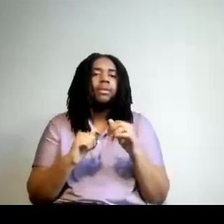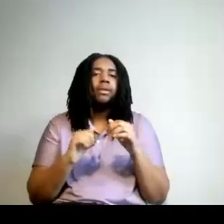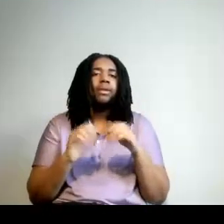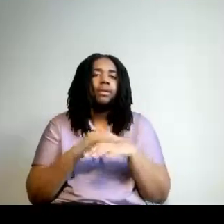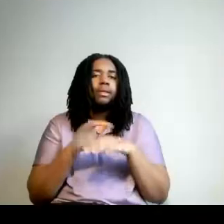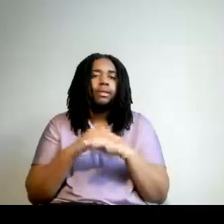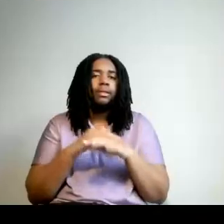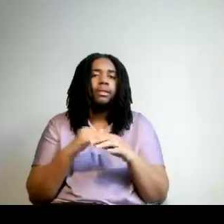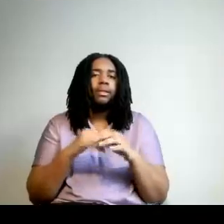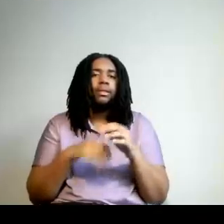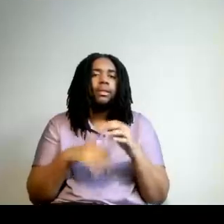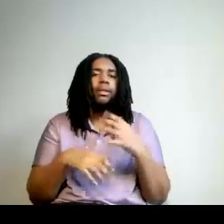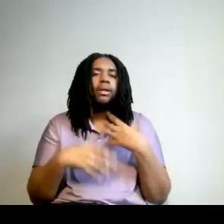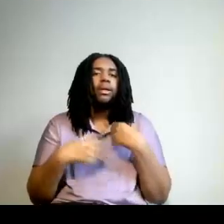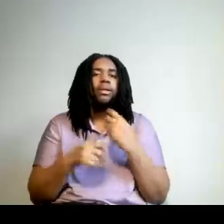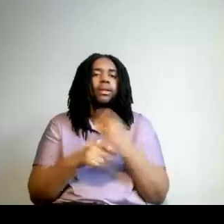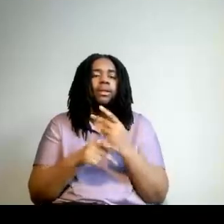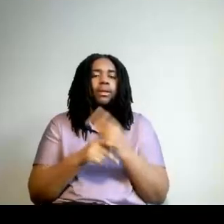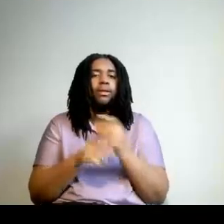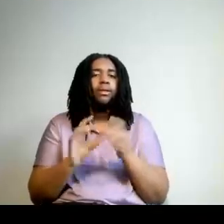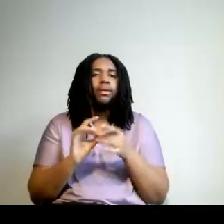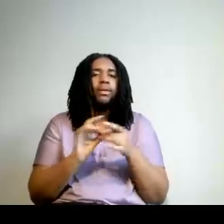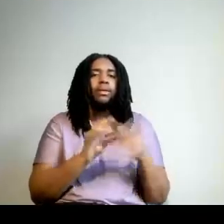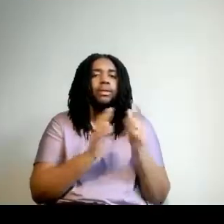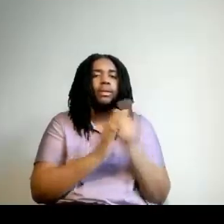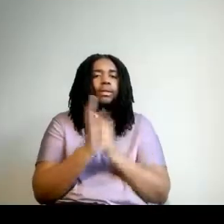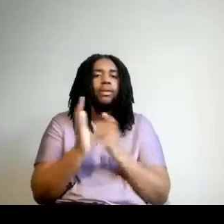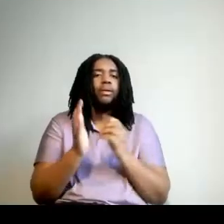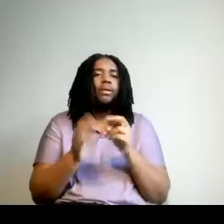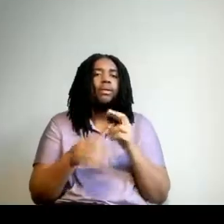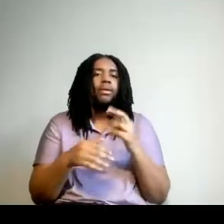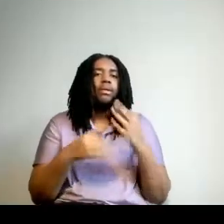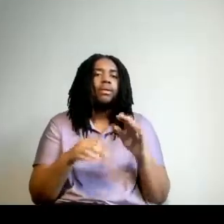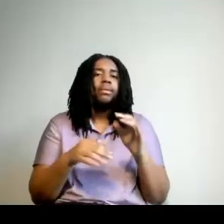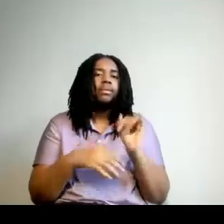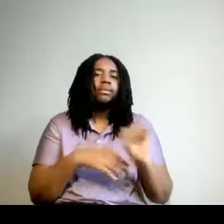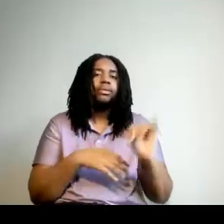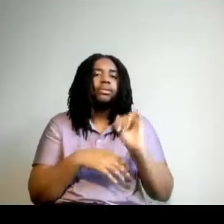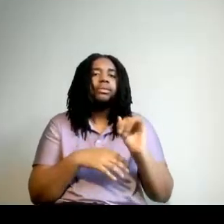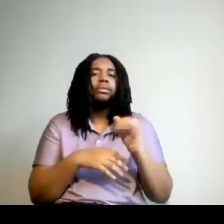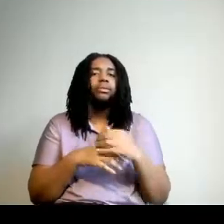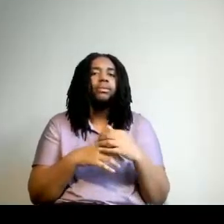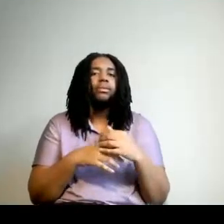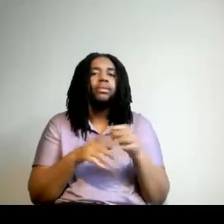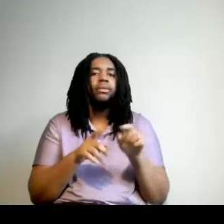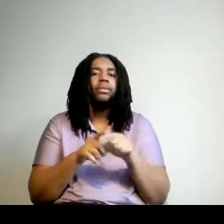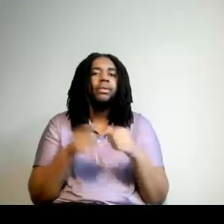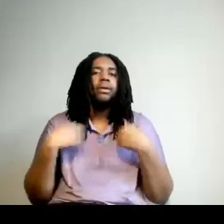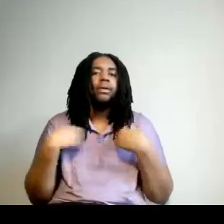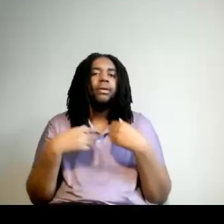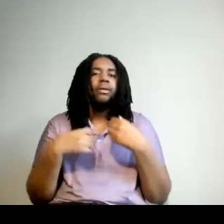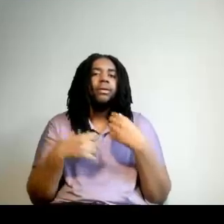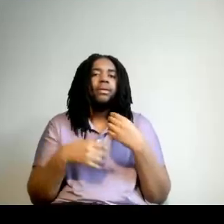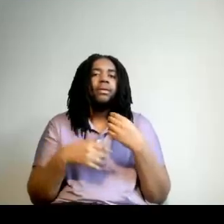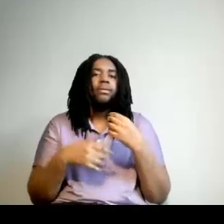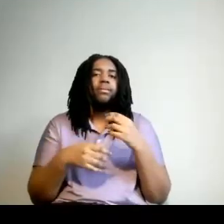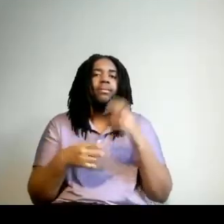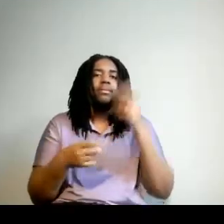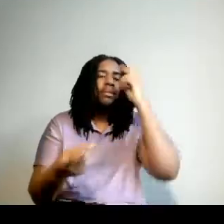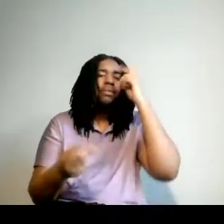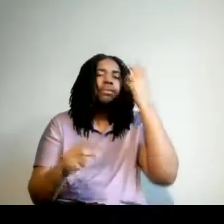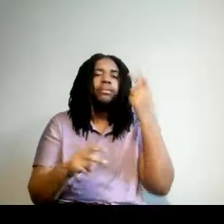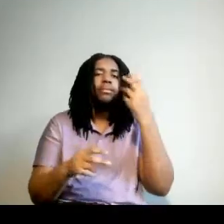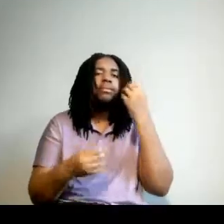healthcare in terms of legislation or limited insurance. We also have misinformation and willful ignorance within